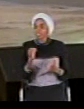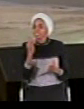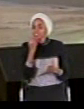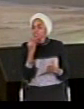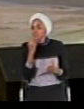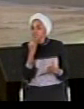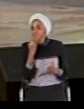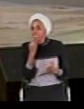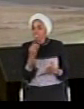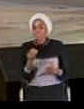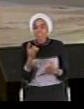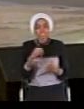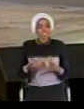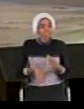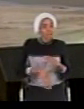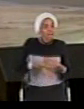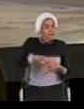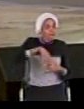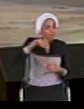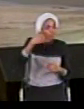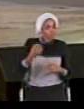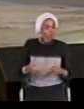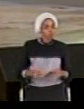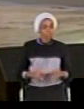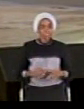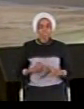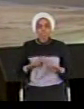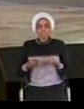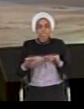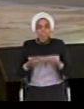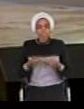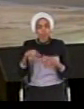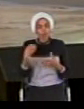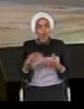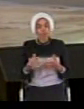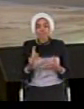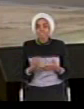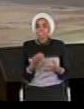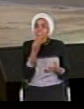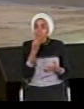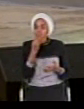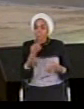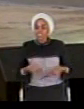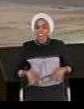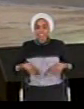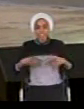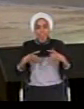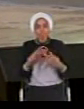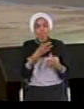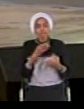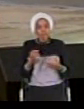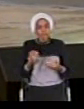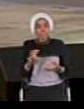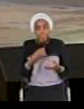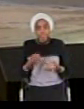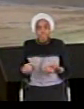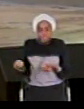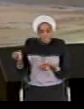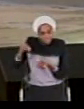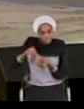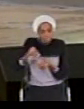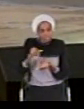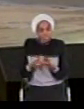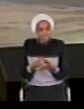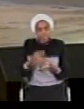Jews, the outward expression of the Jewish life, as they added that